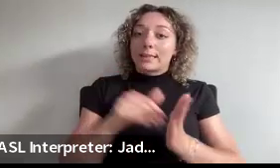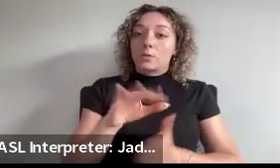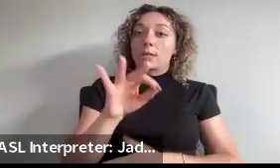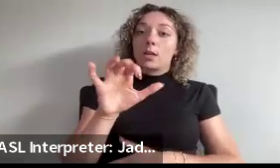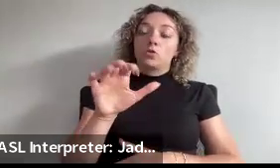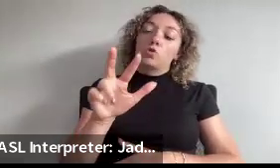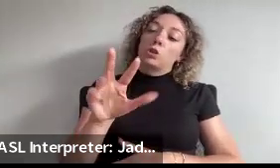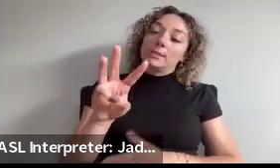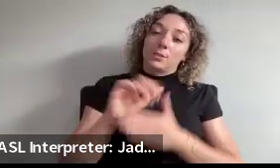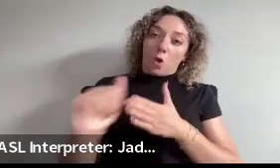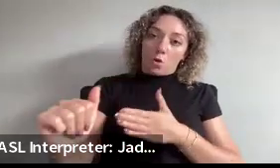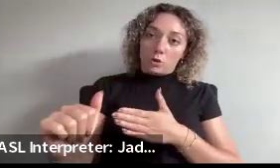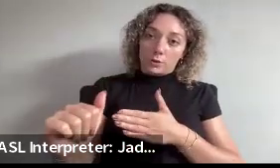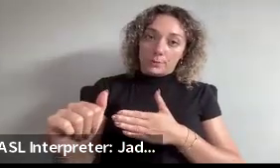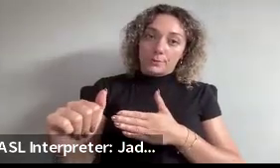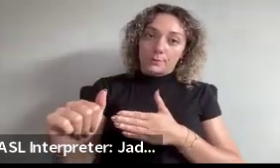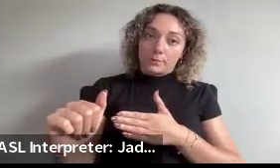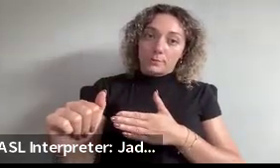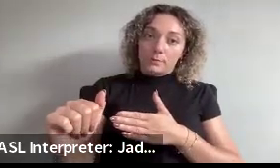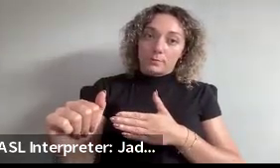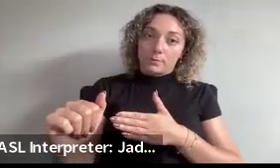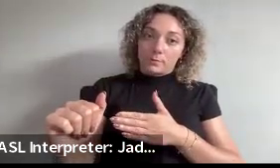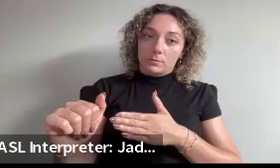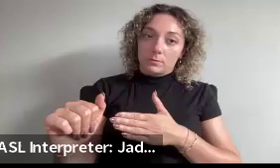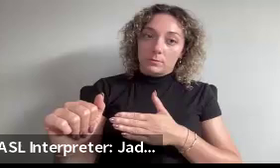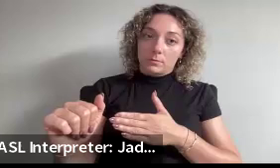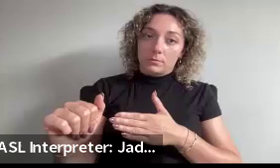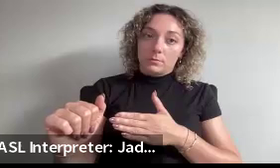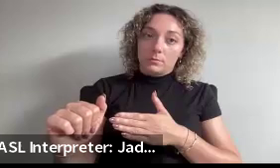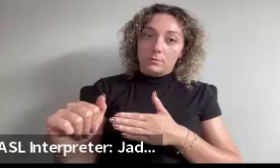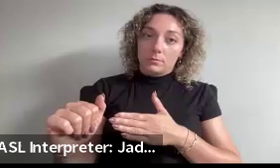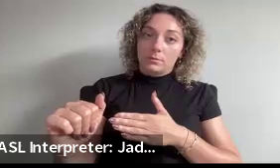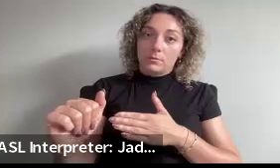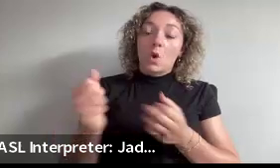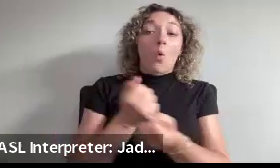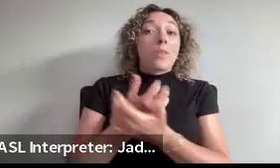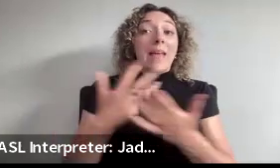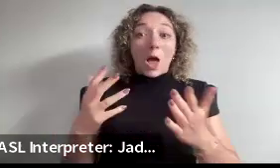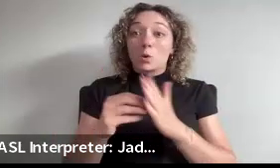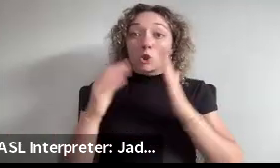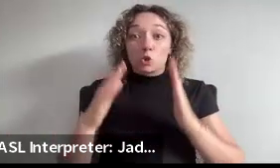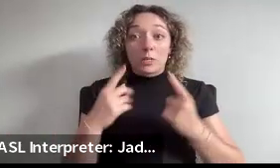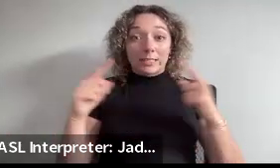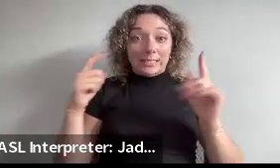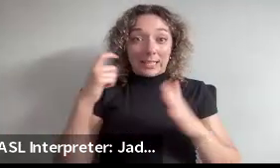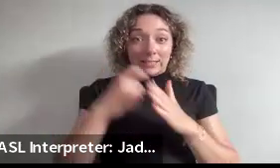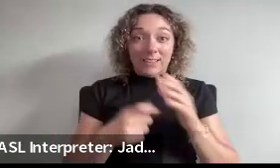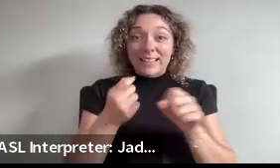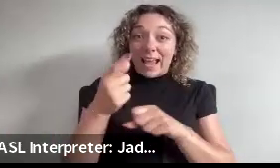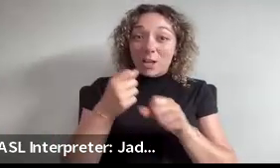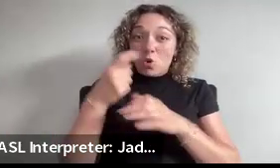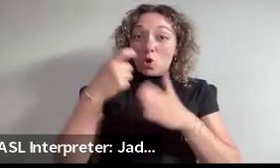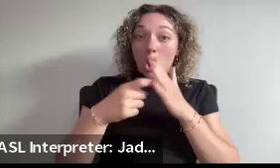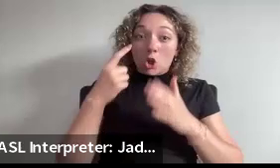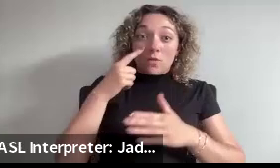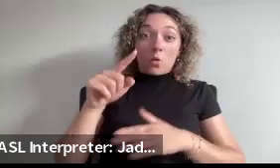$38,936. Excuse me, without the student success fee. Um, the annual cost for tuition and